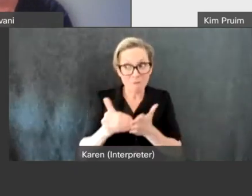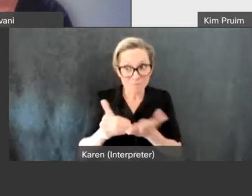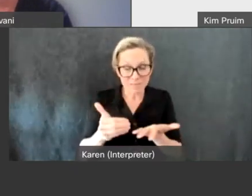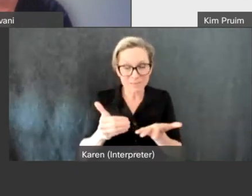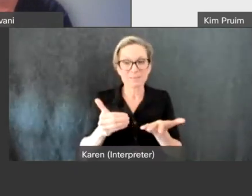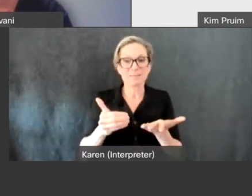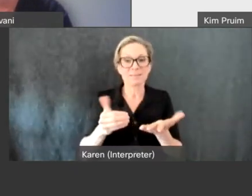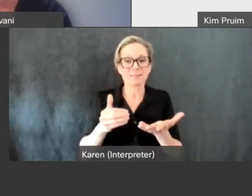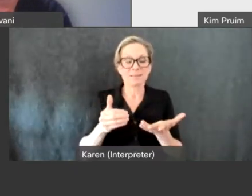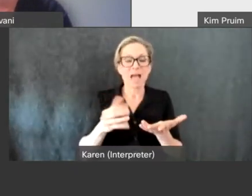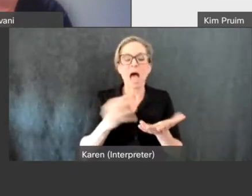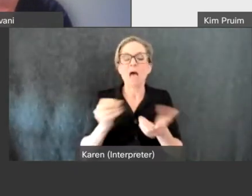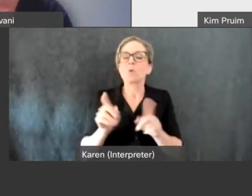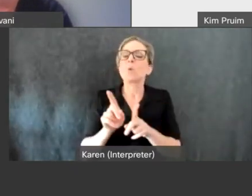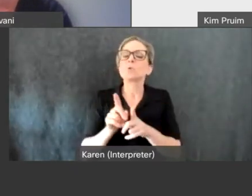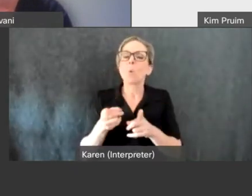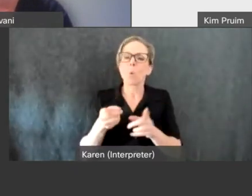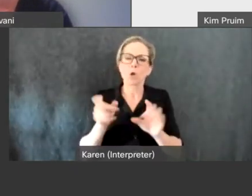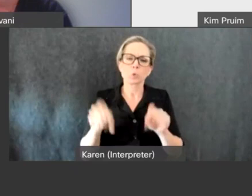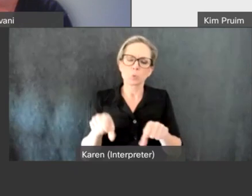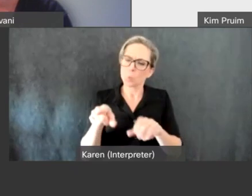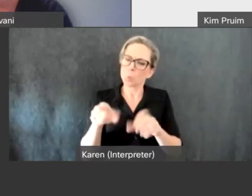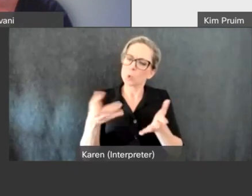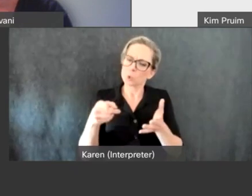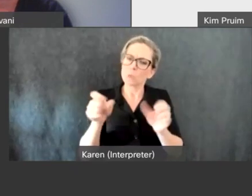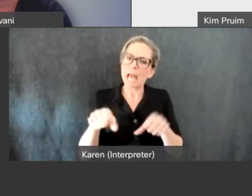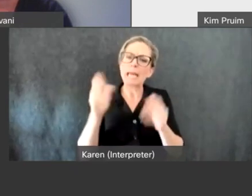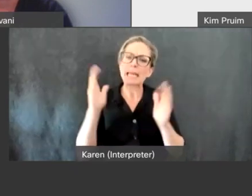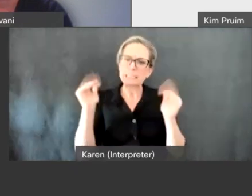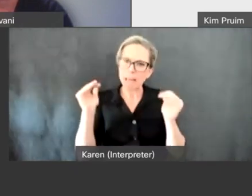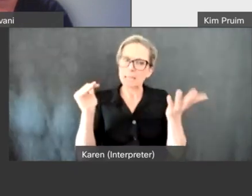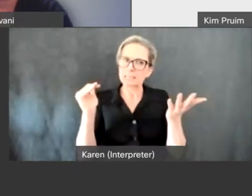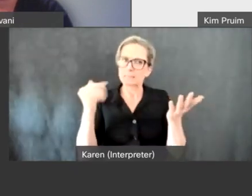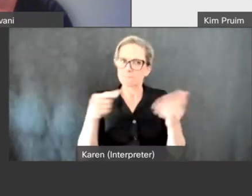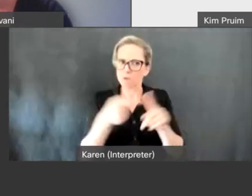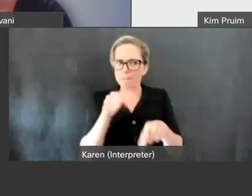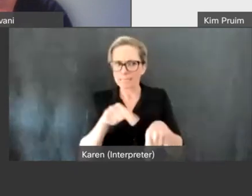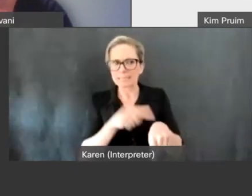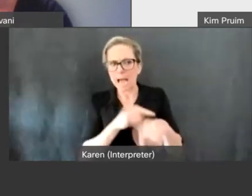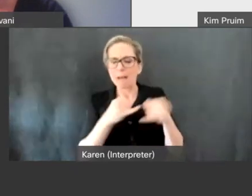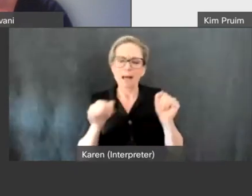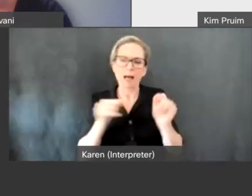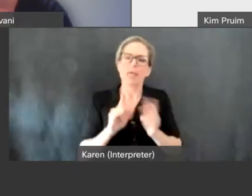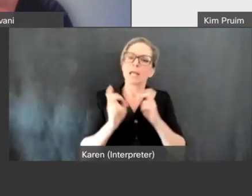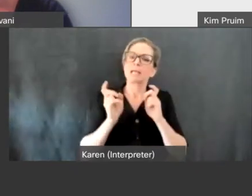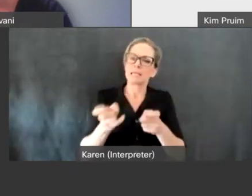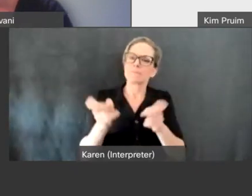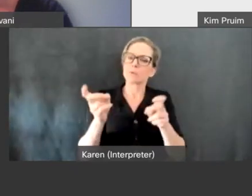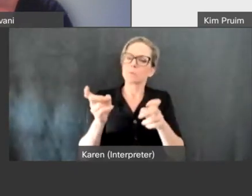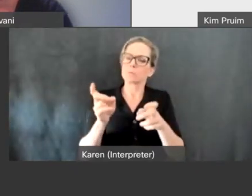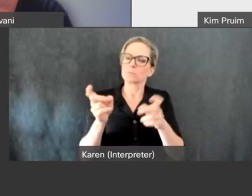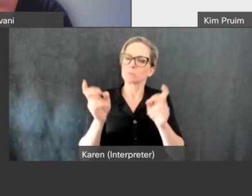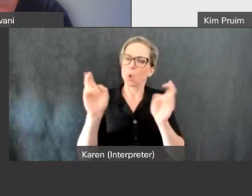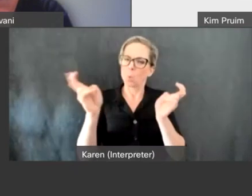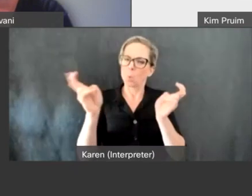and what you can expect for the timeline that's being quoted. So you also want to